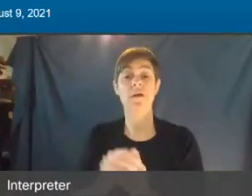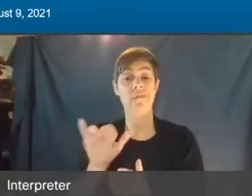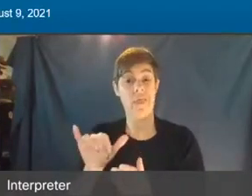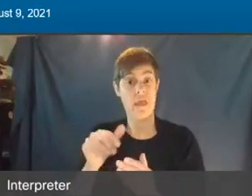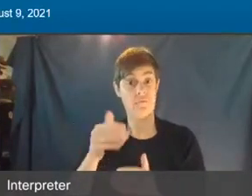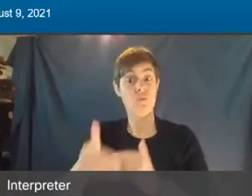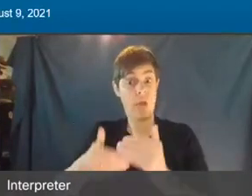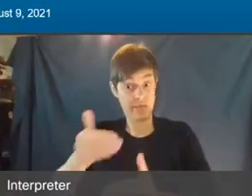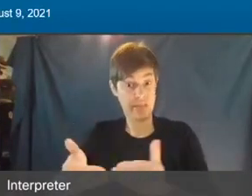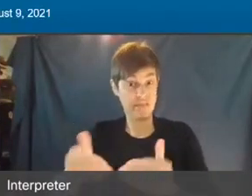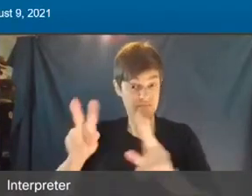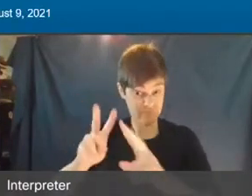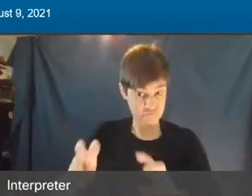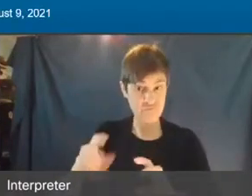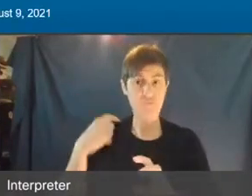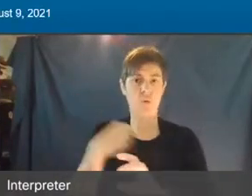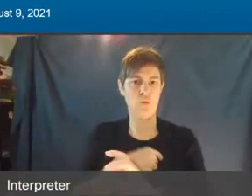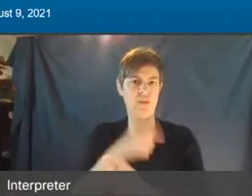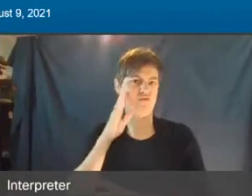these reports.